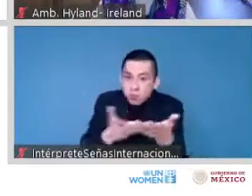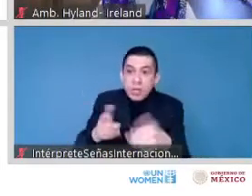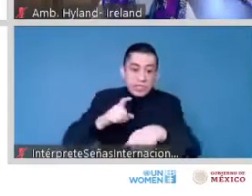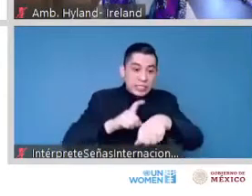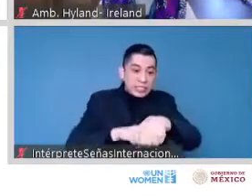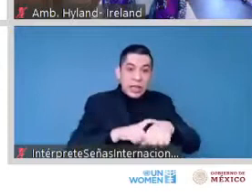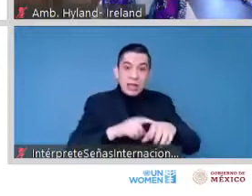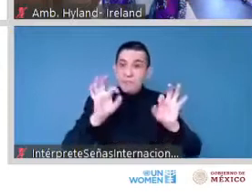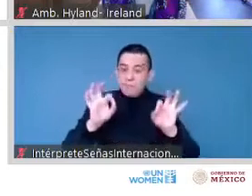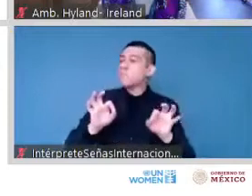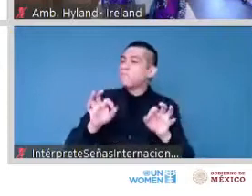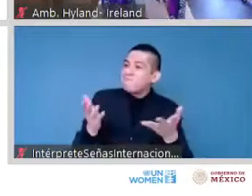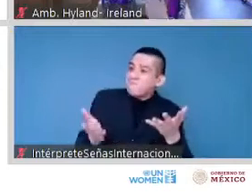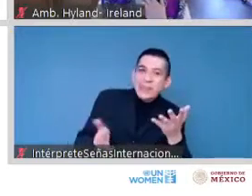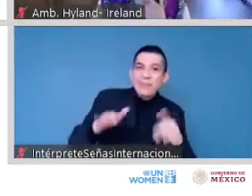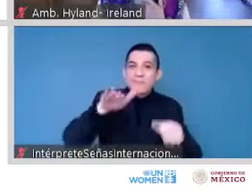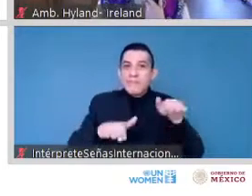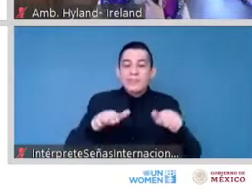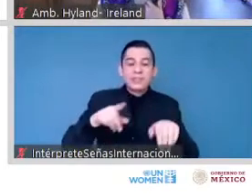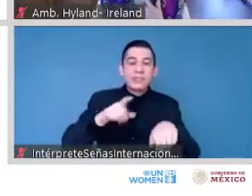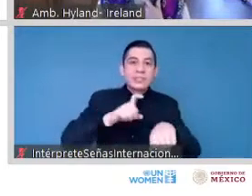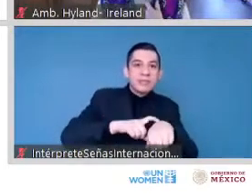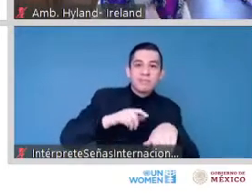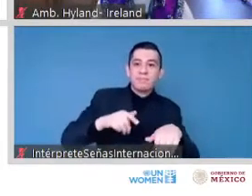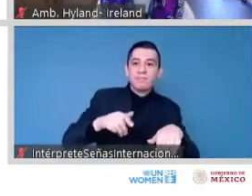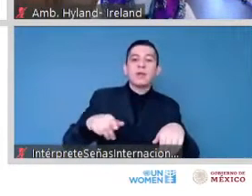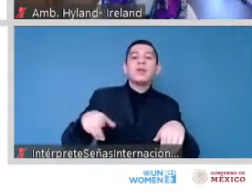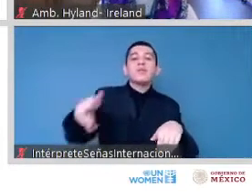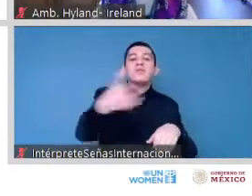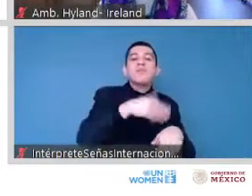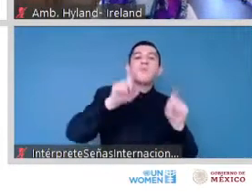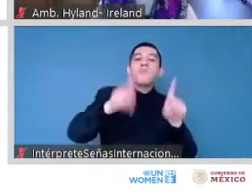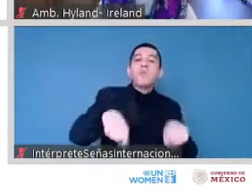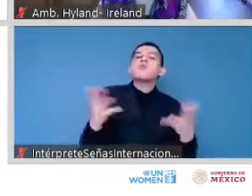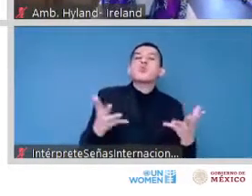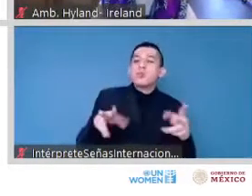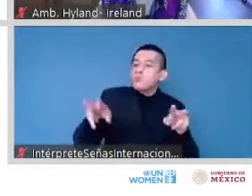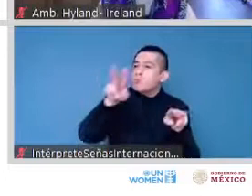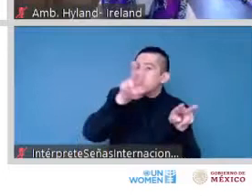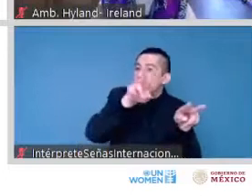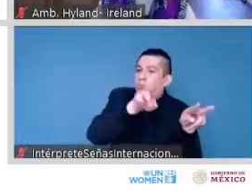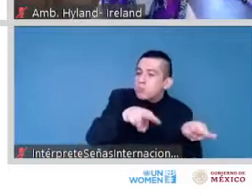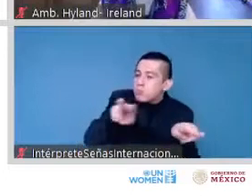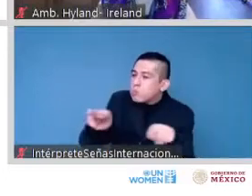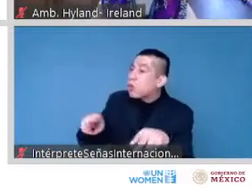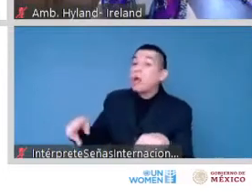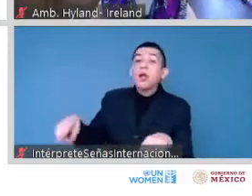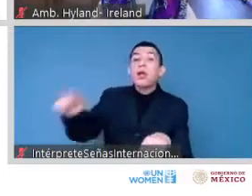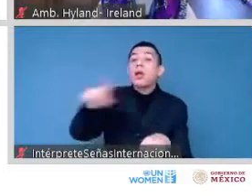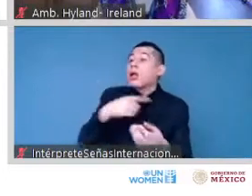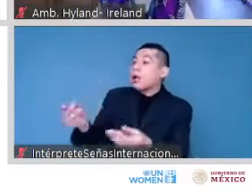not just collecting data, but we're putting it together to form information that can inform changes that we might want to